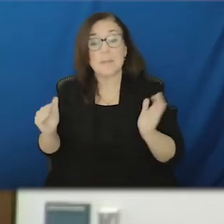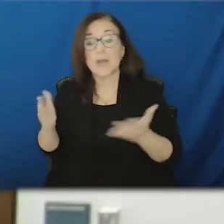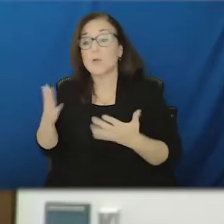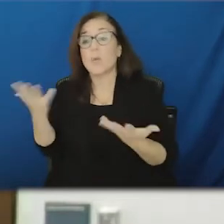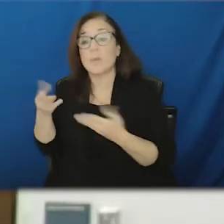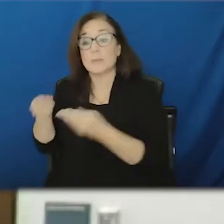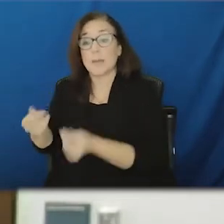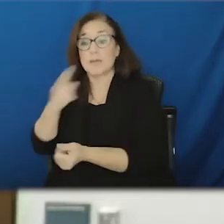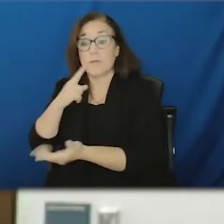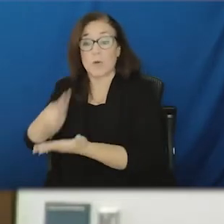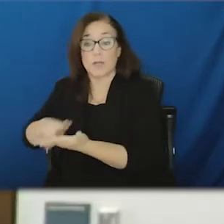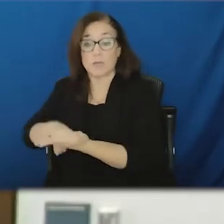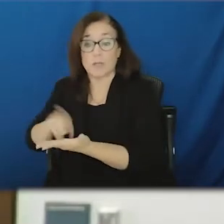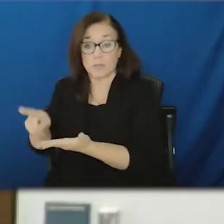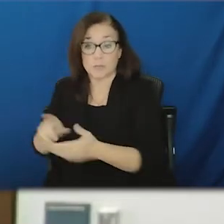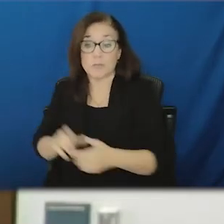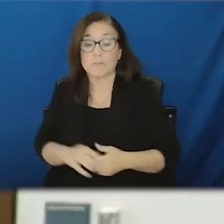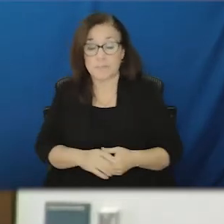currently to outsource the work.